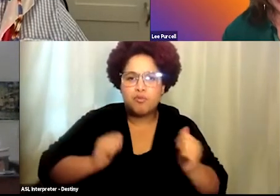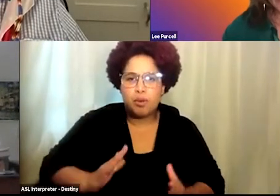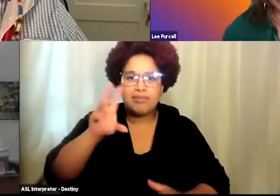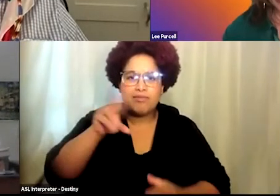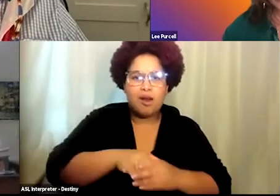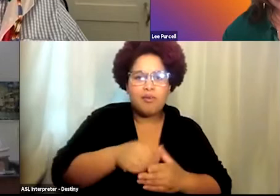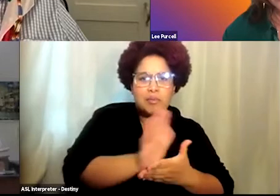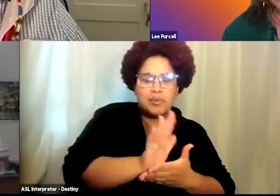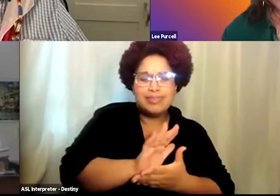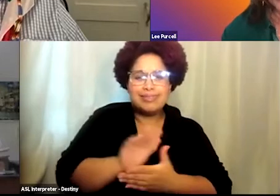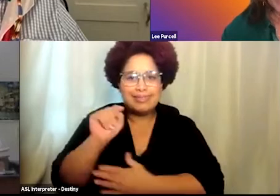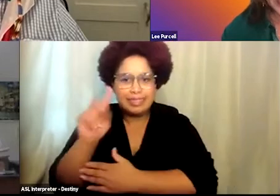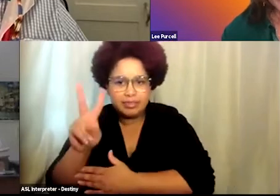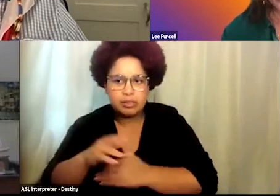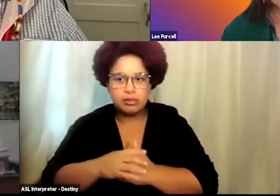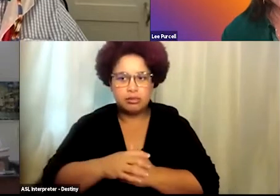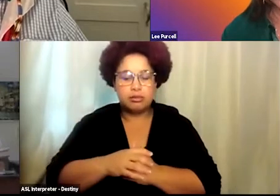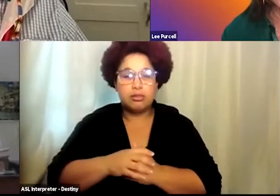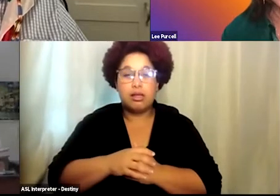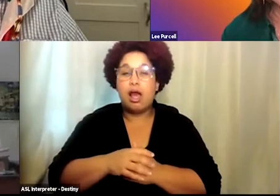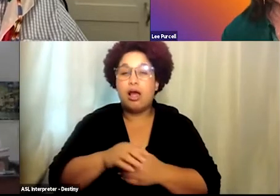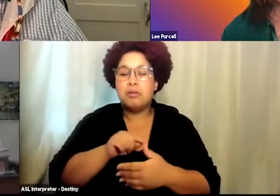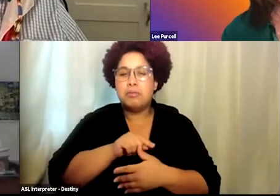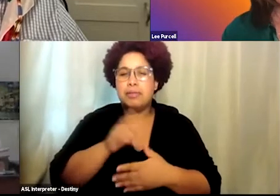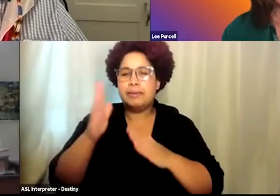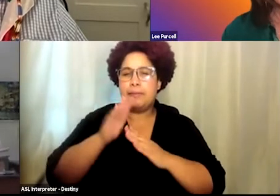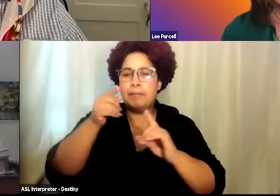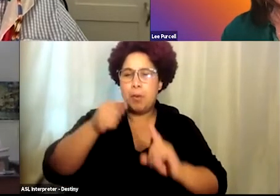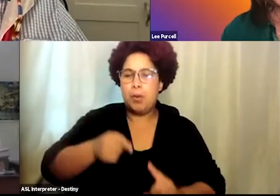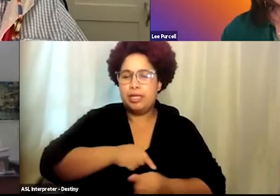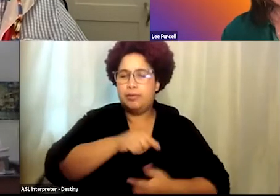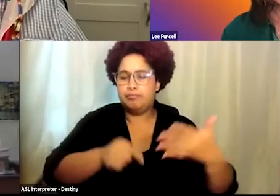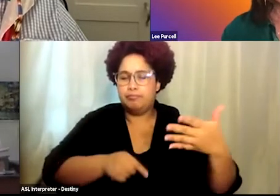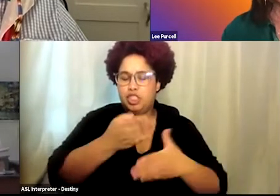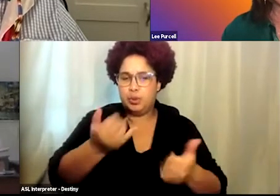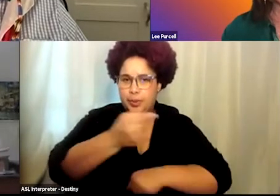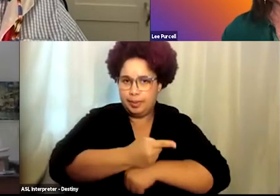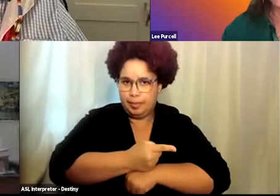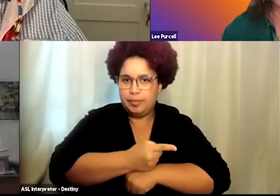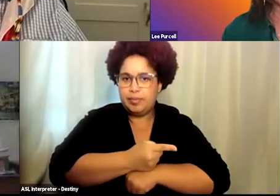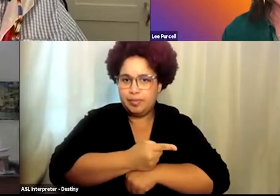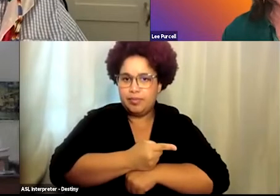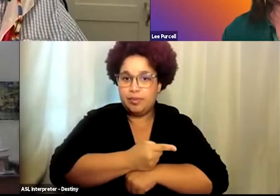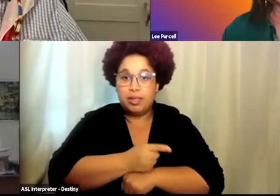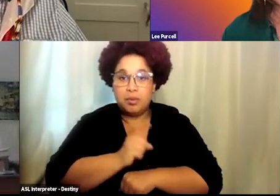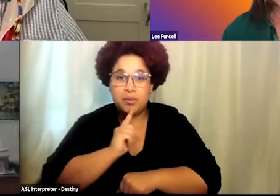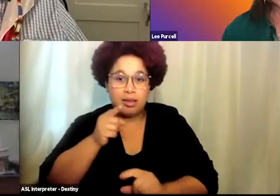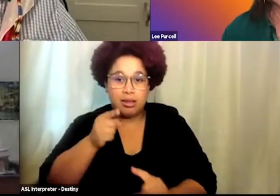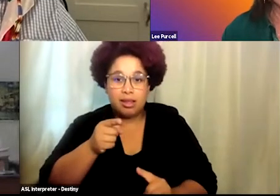I will share with you the main points which tell us clearly that seasoned performers are